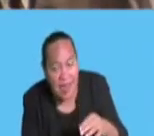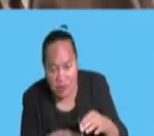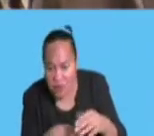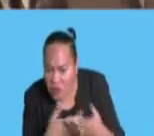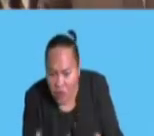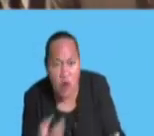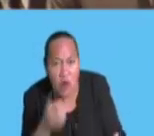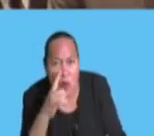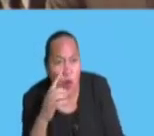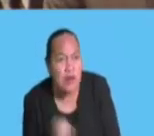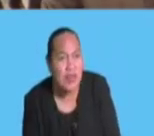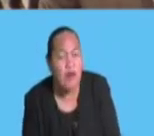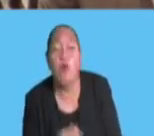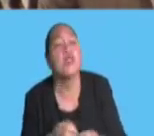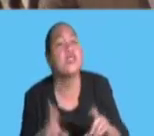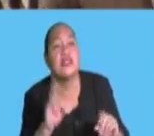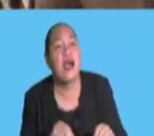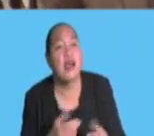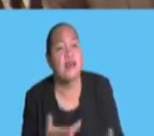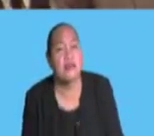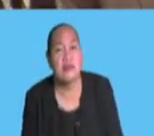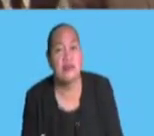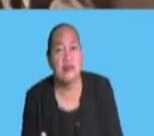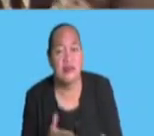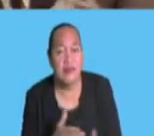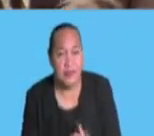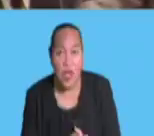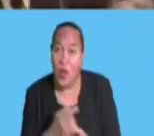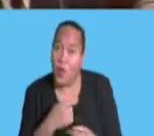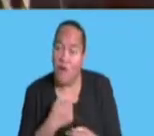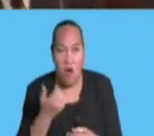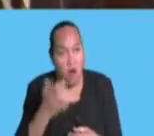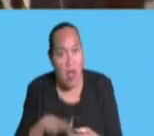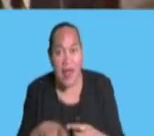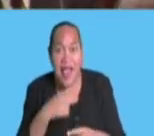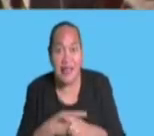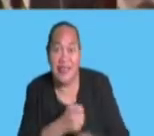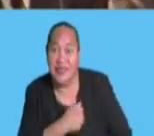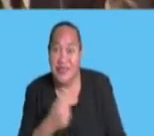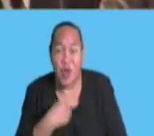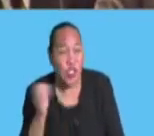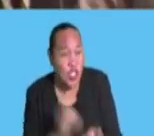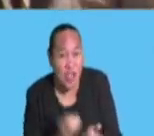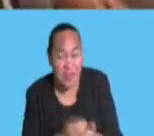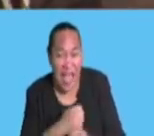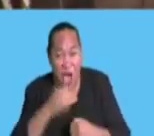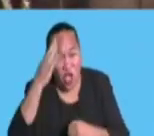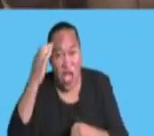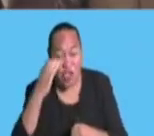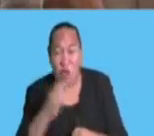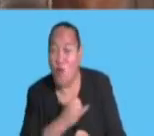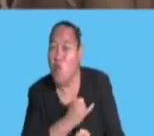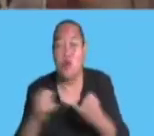of this country? What has it done? What has it done? We have had servicemen that have been serving our country in the